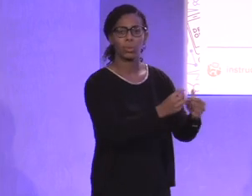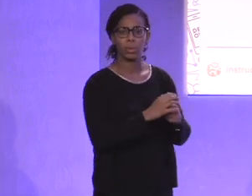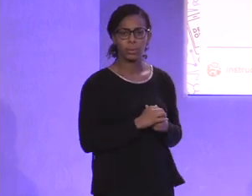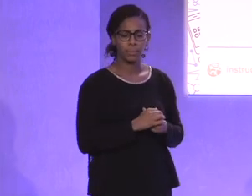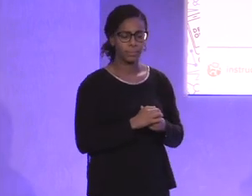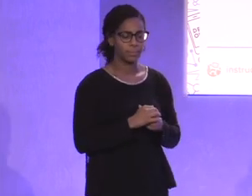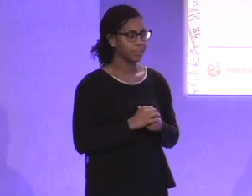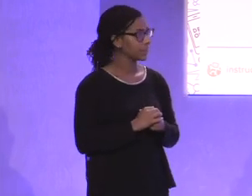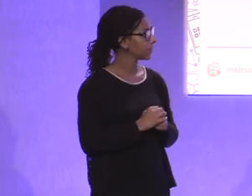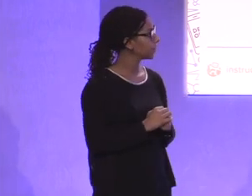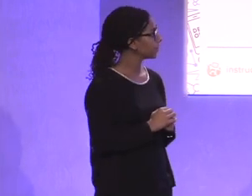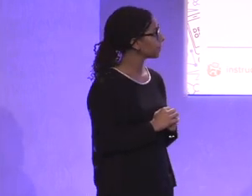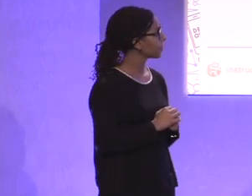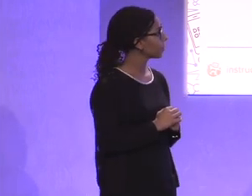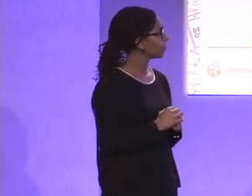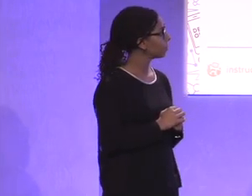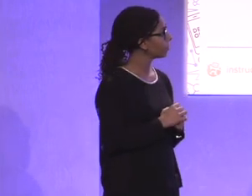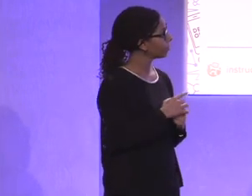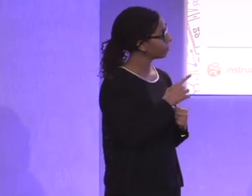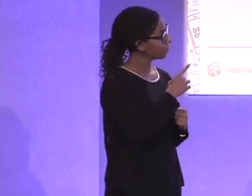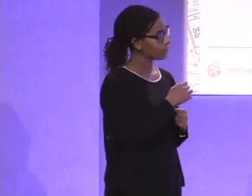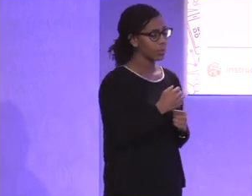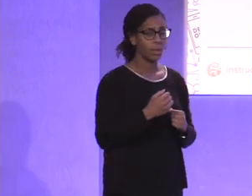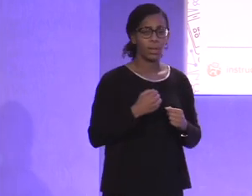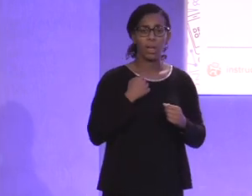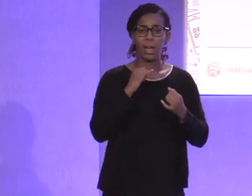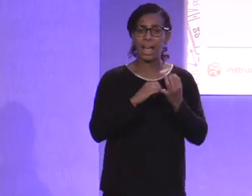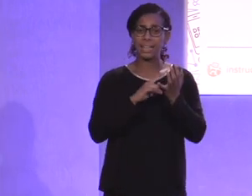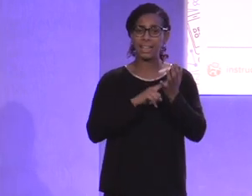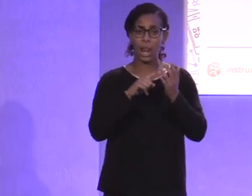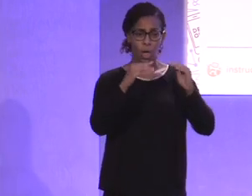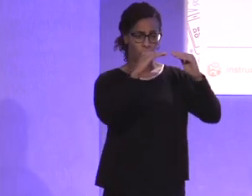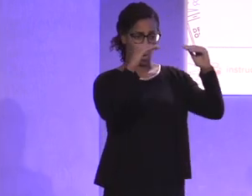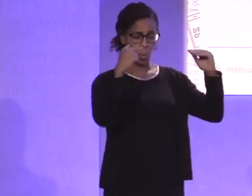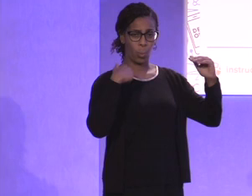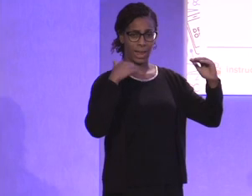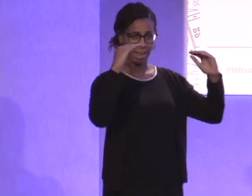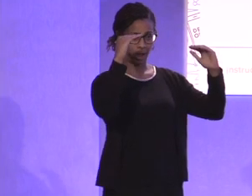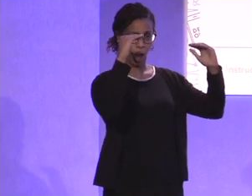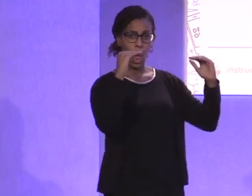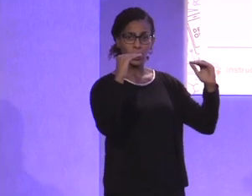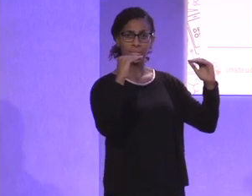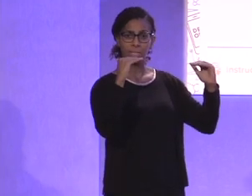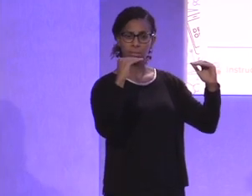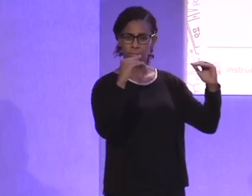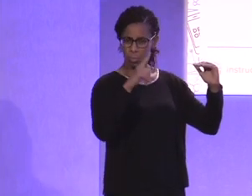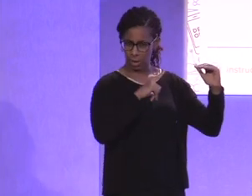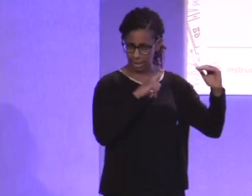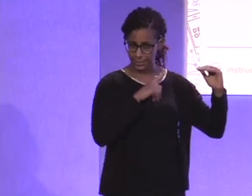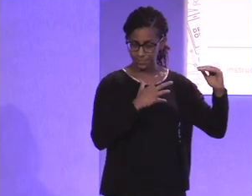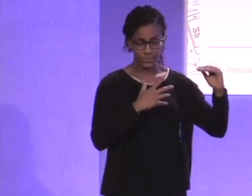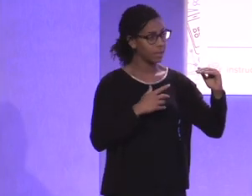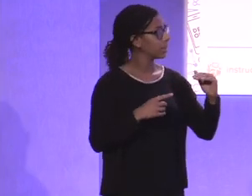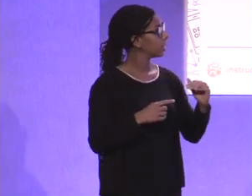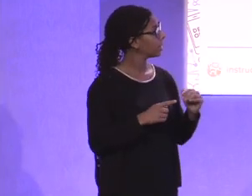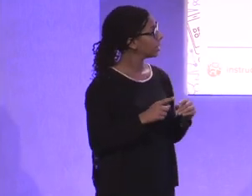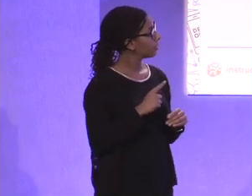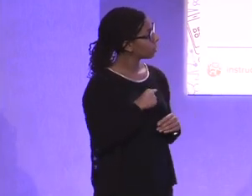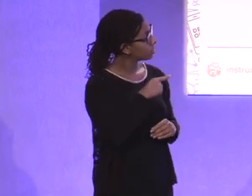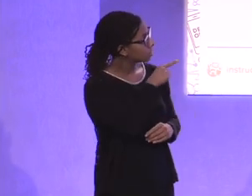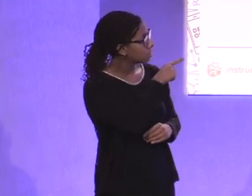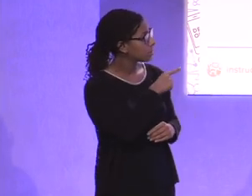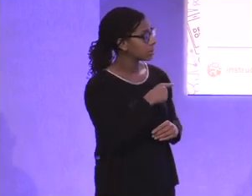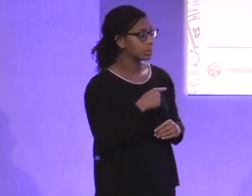Another second example: why did we lower our SLO? If you look at our super cool graph, this is an example of what I was talking about.